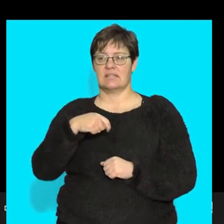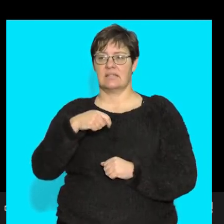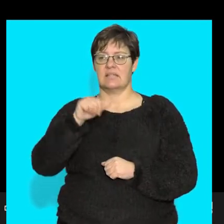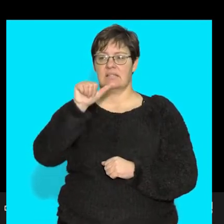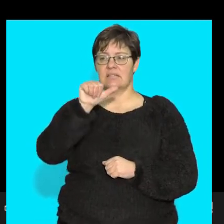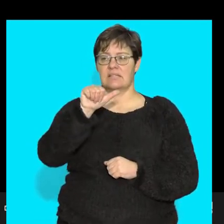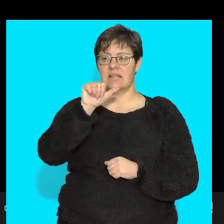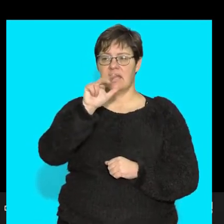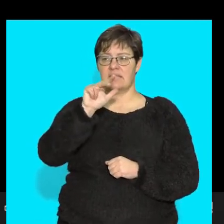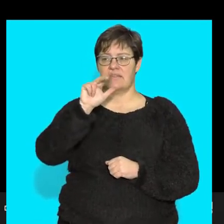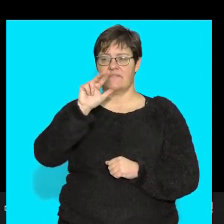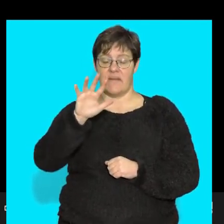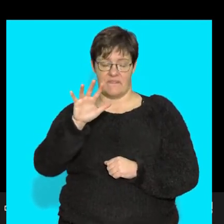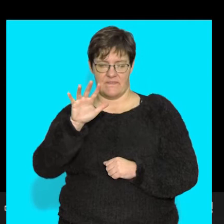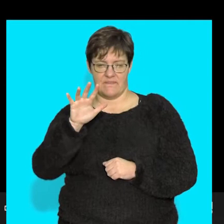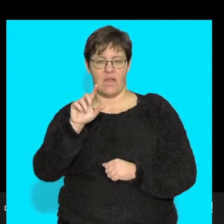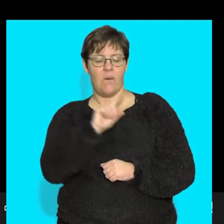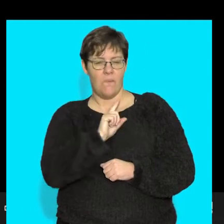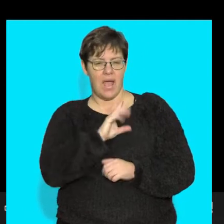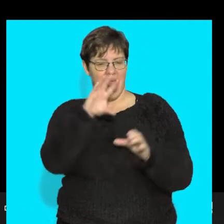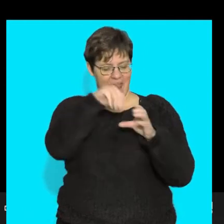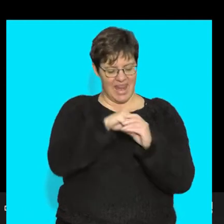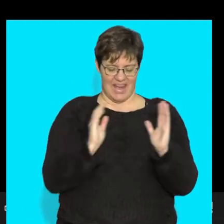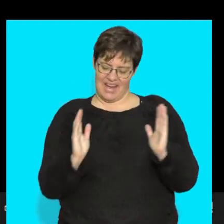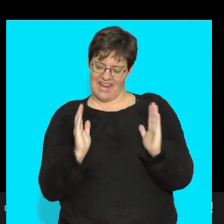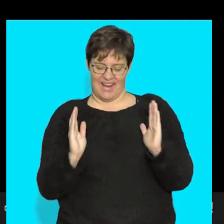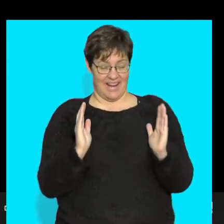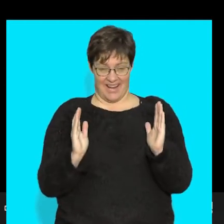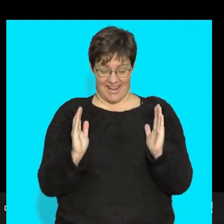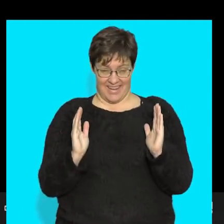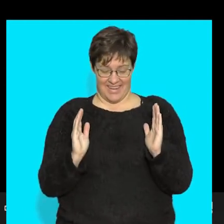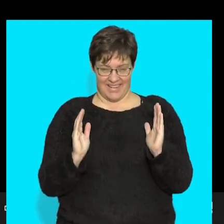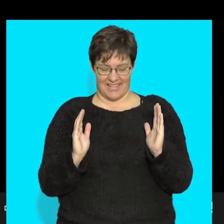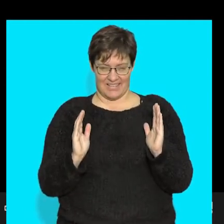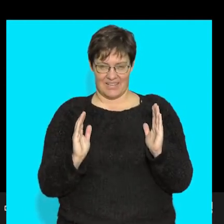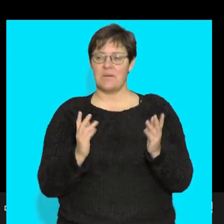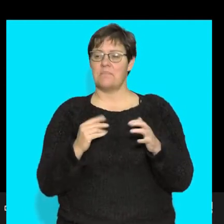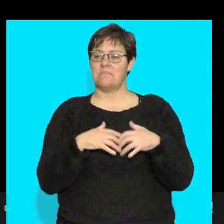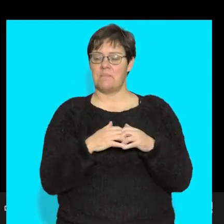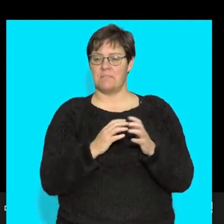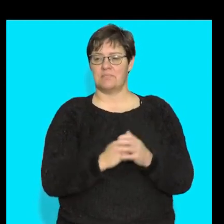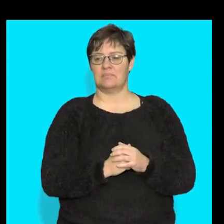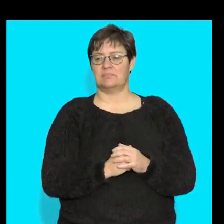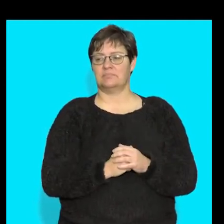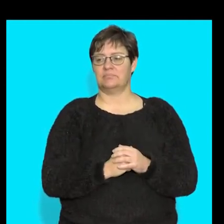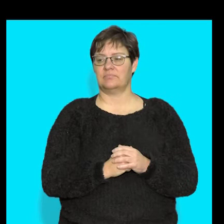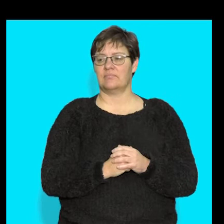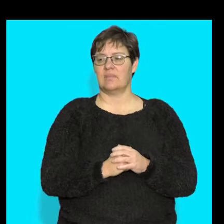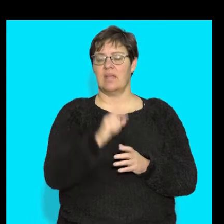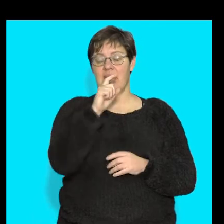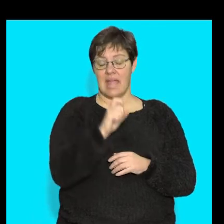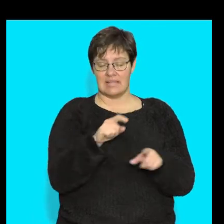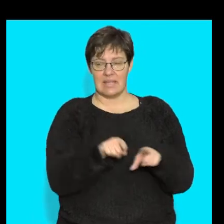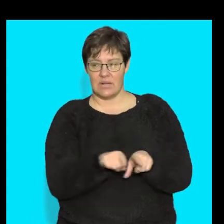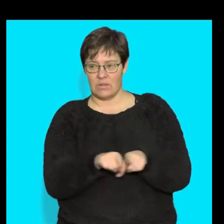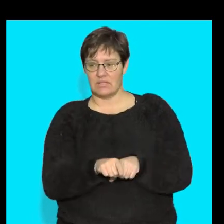5,766. Hey, this is nice because it's kind of in the limit that Mavis has set up, right? So this is x